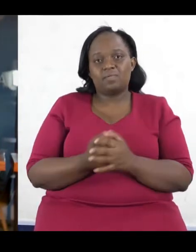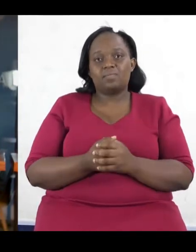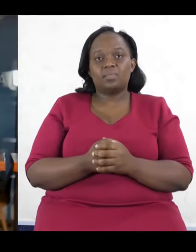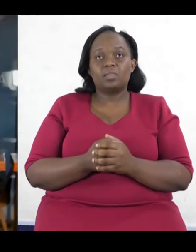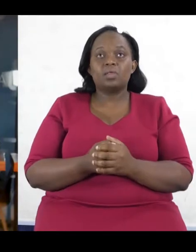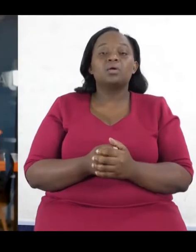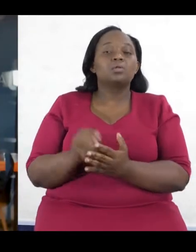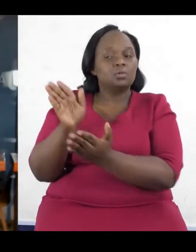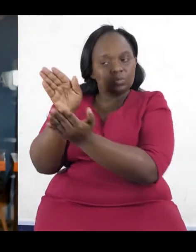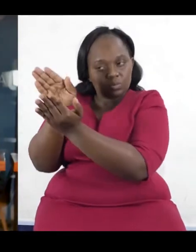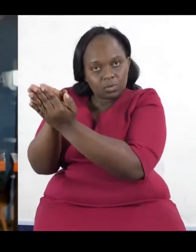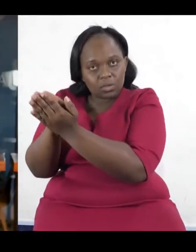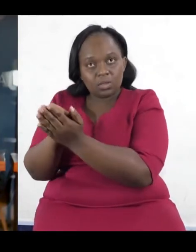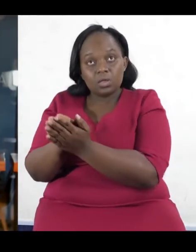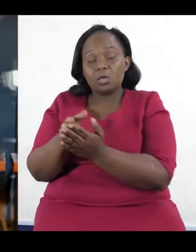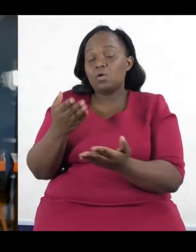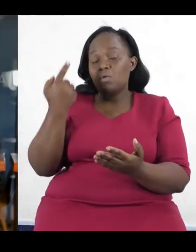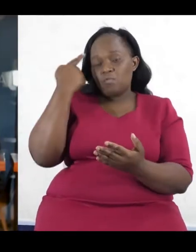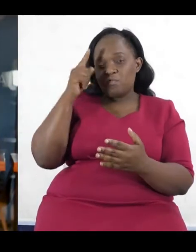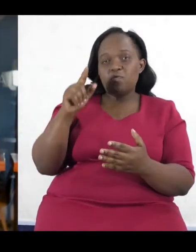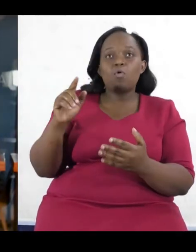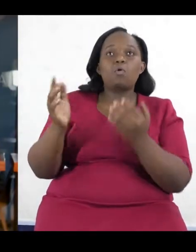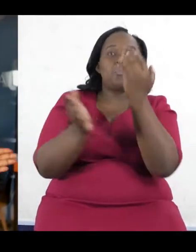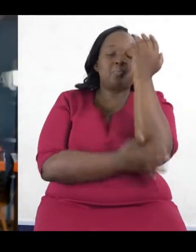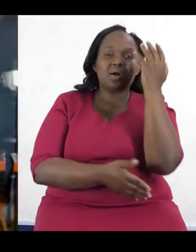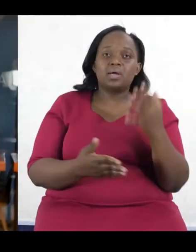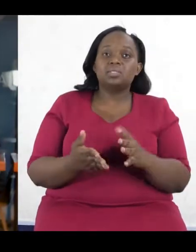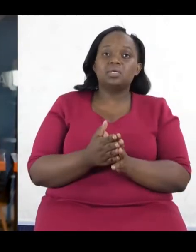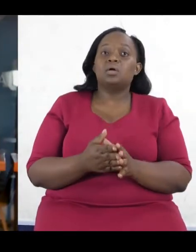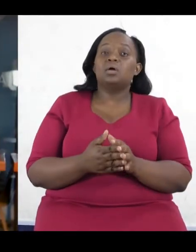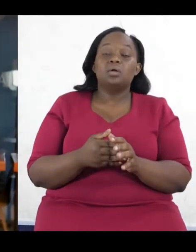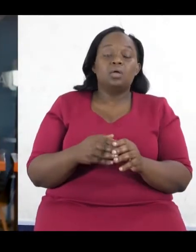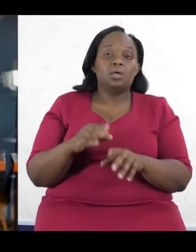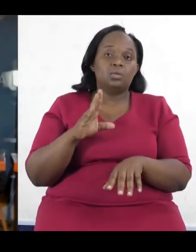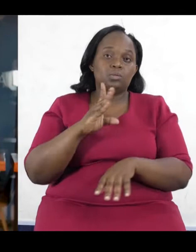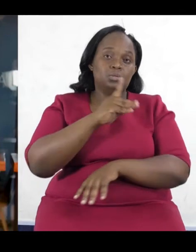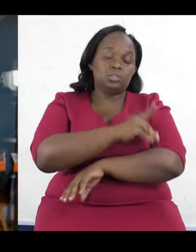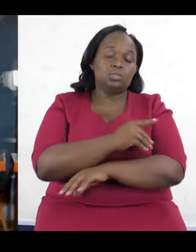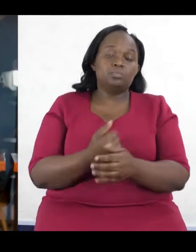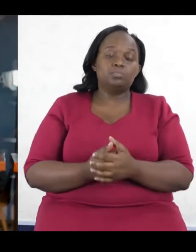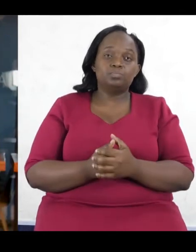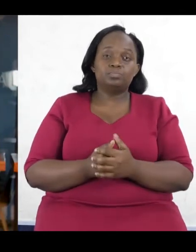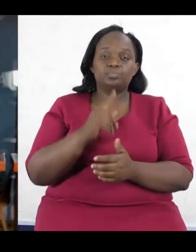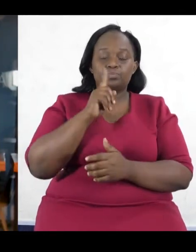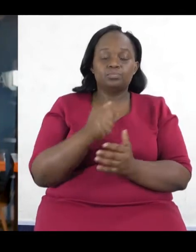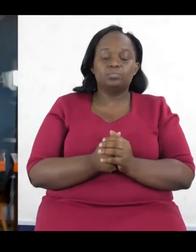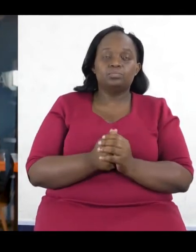A rainy season in the sense that a season that we are in a hard place, that we do not have sufficient food.